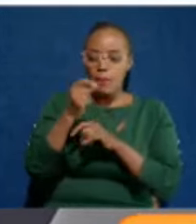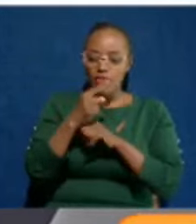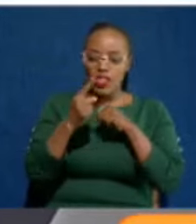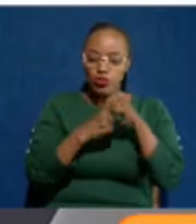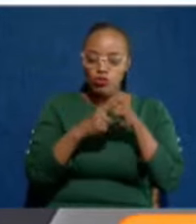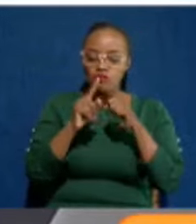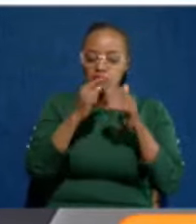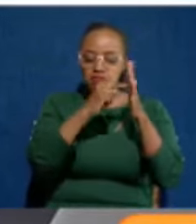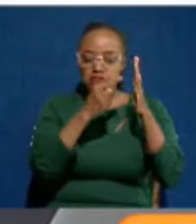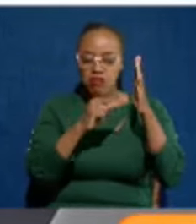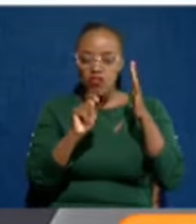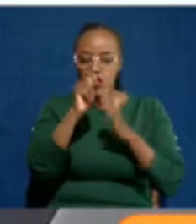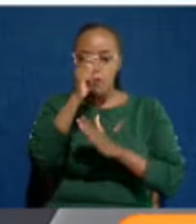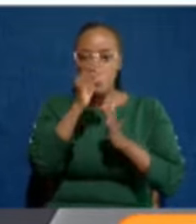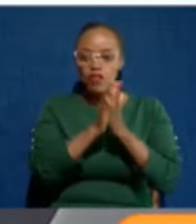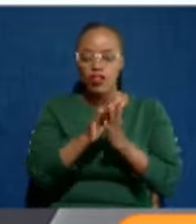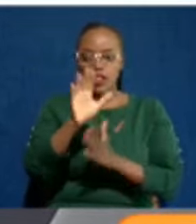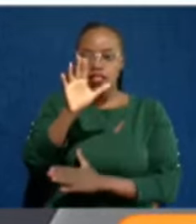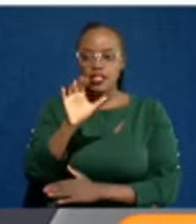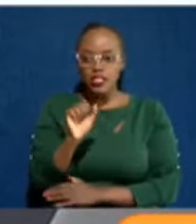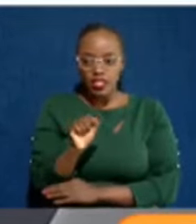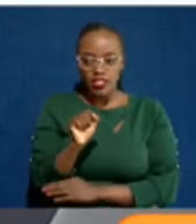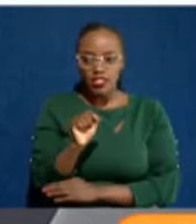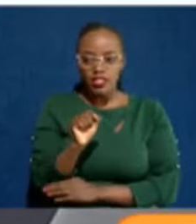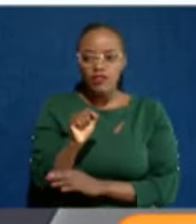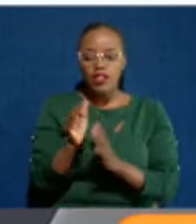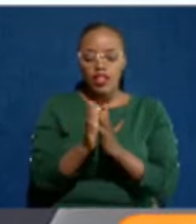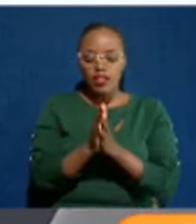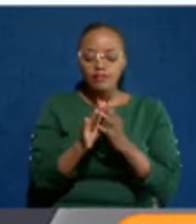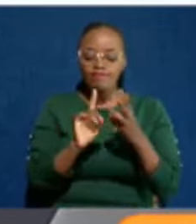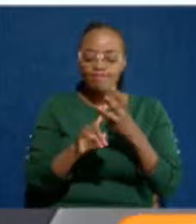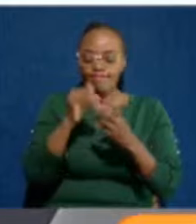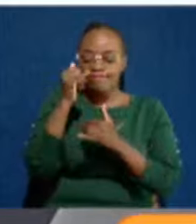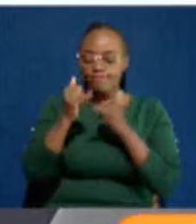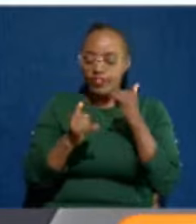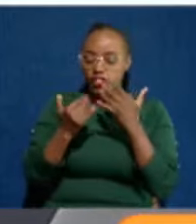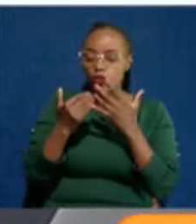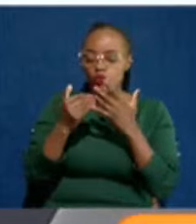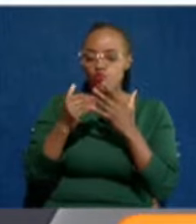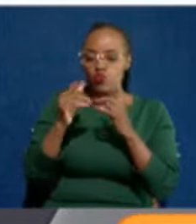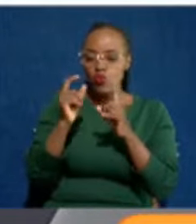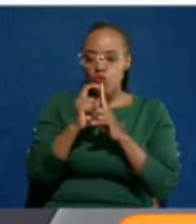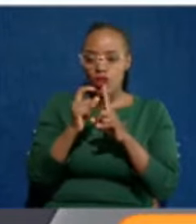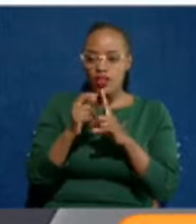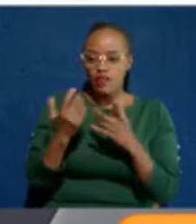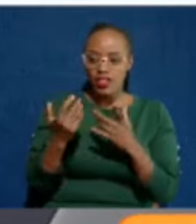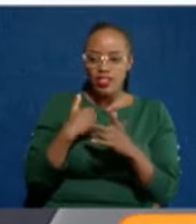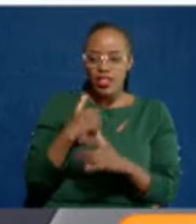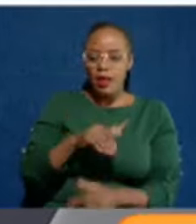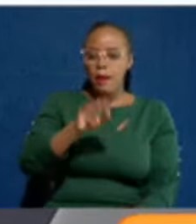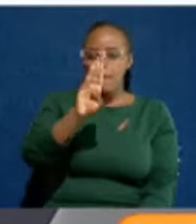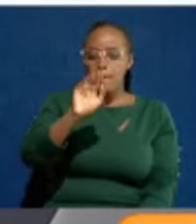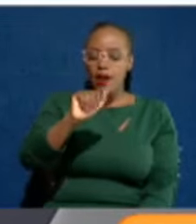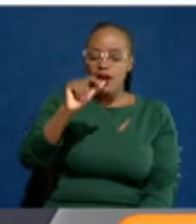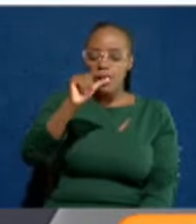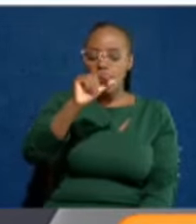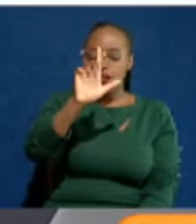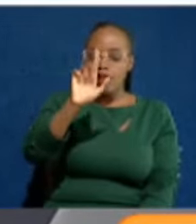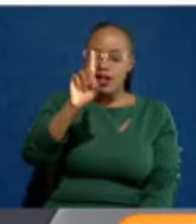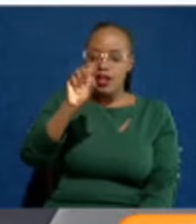the president and the cabinet. And on My Take, what a Bangladesh.